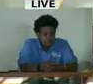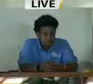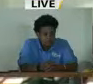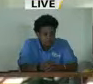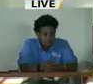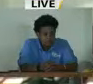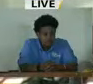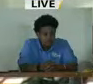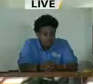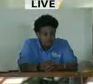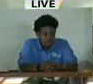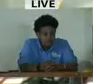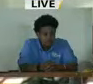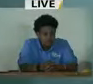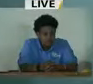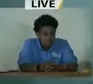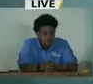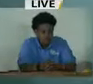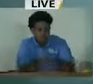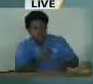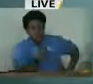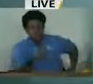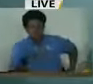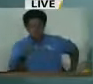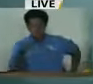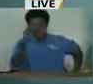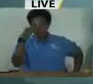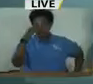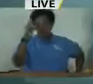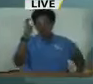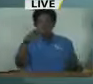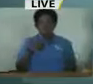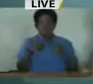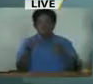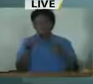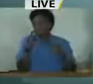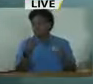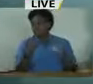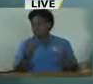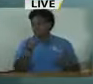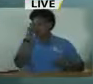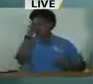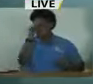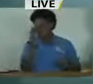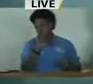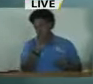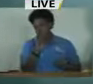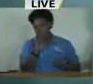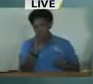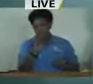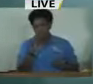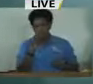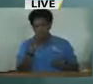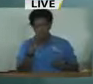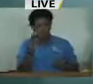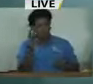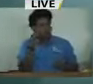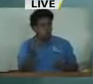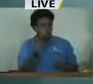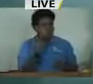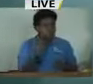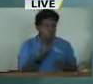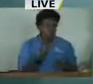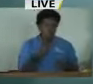a serious matter, and I'm merely trying to understand where we're going as a